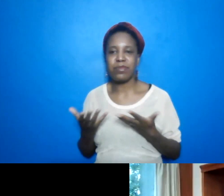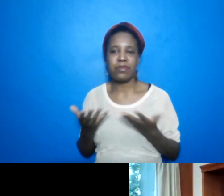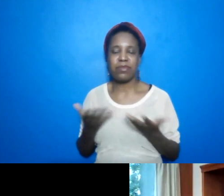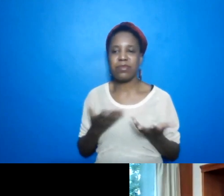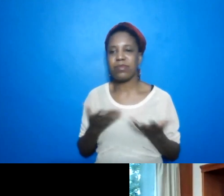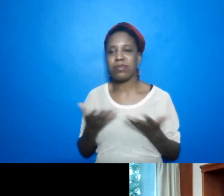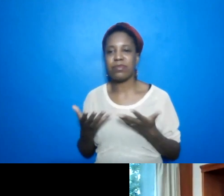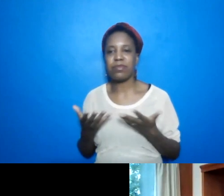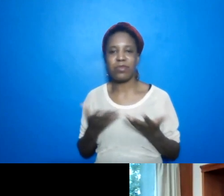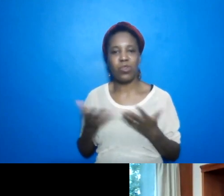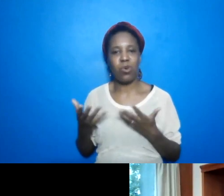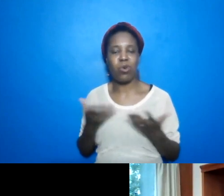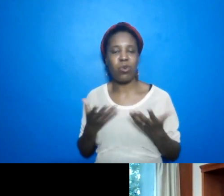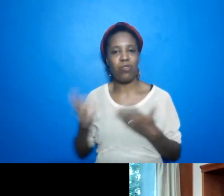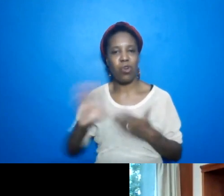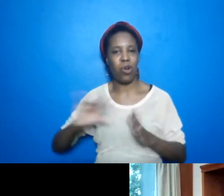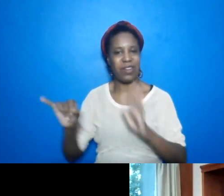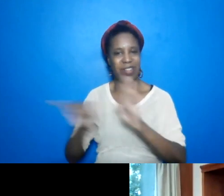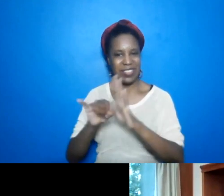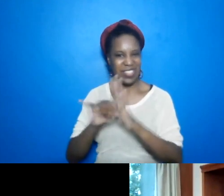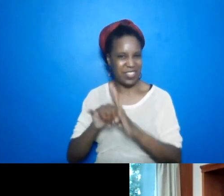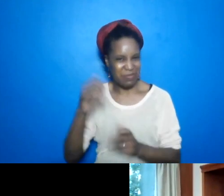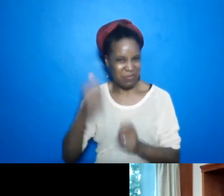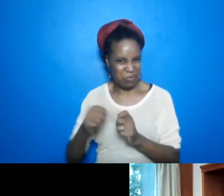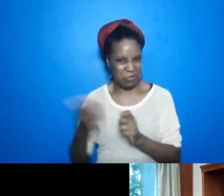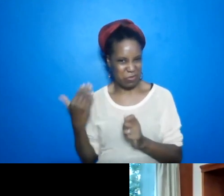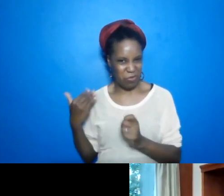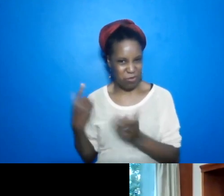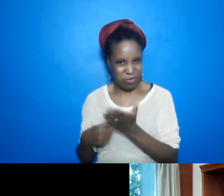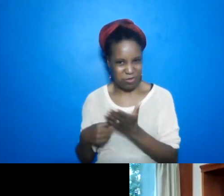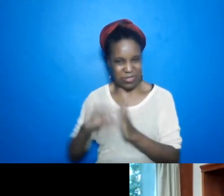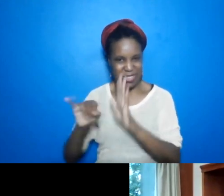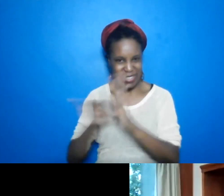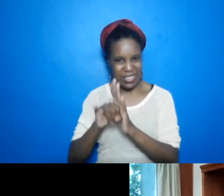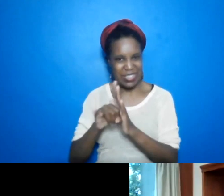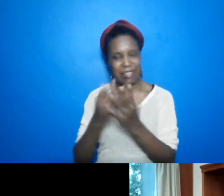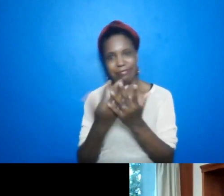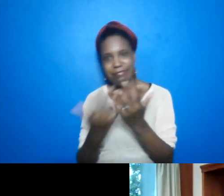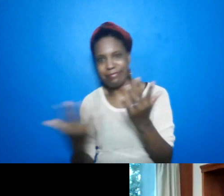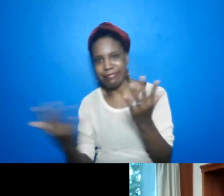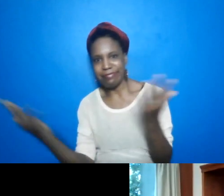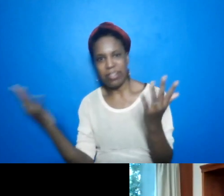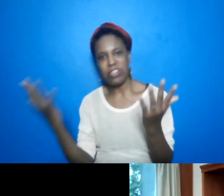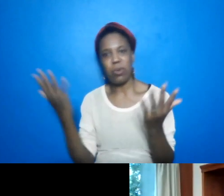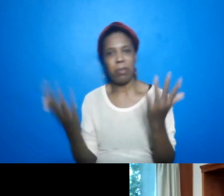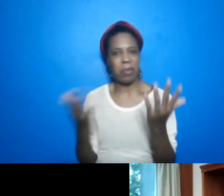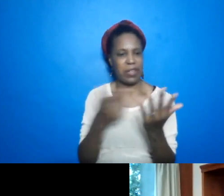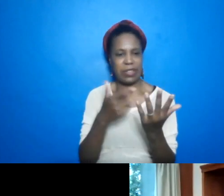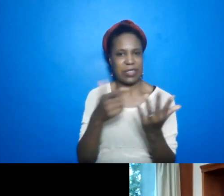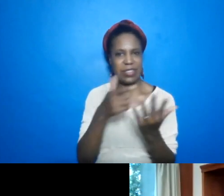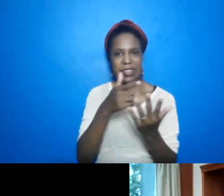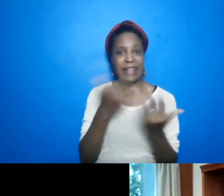aspects of her identity more salient than others. And so she reacts out of her motherness. She reacts out of her small business